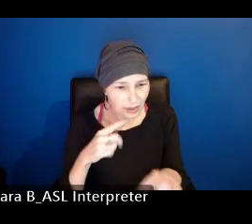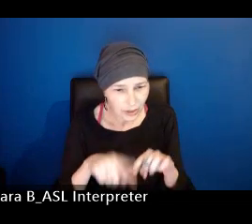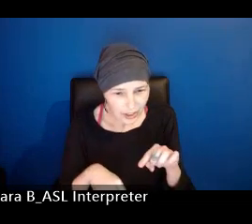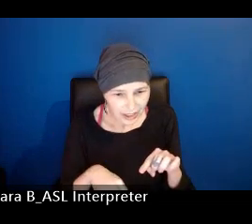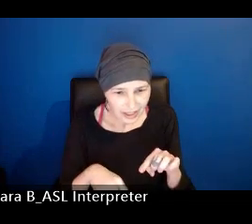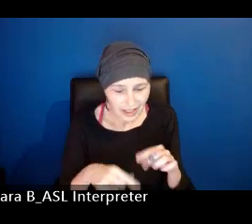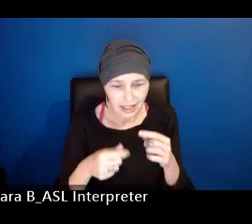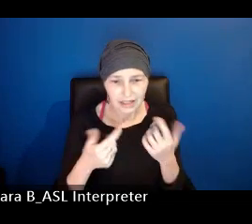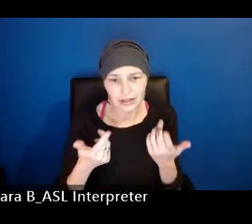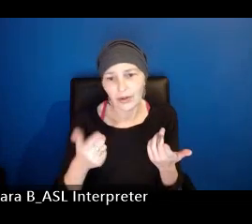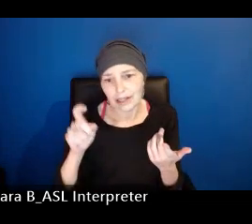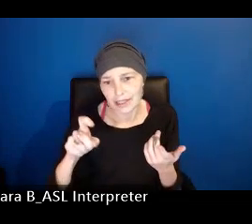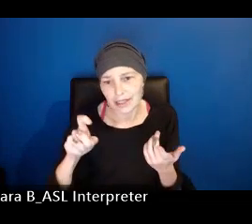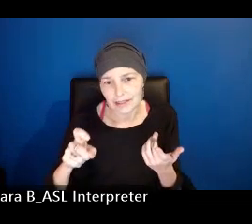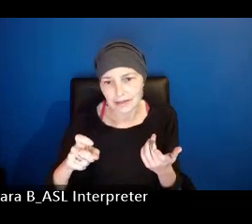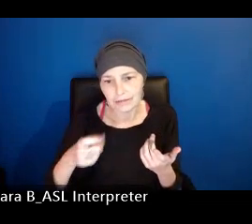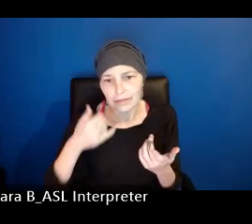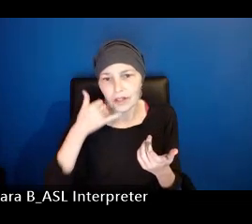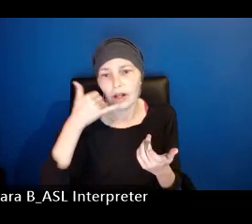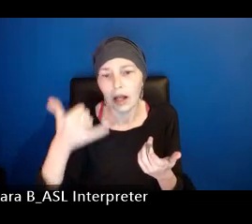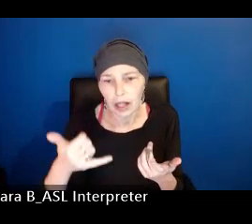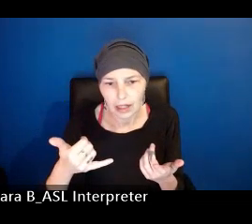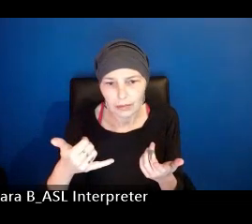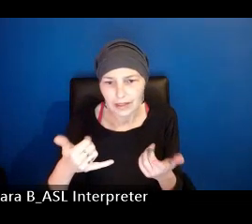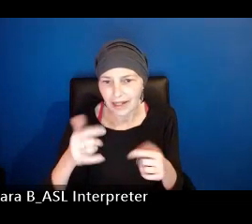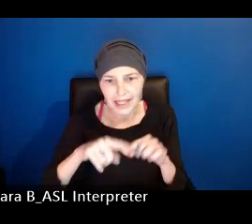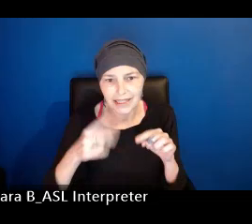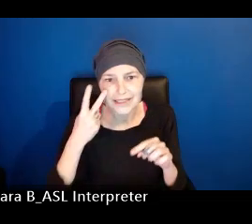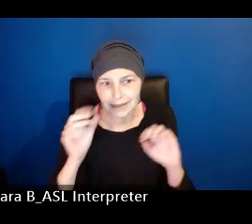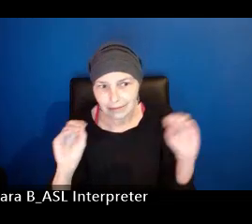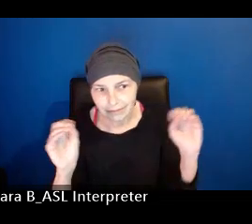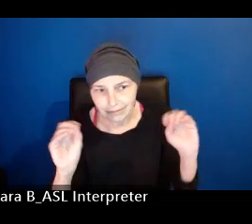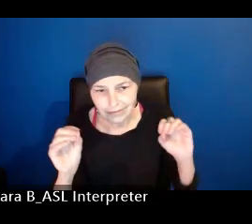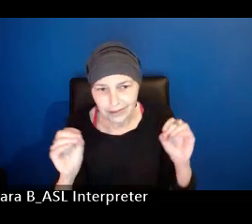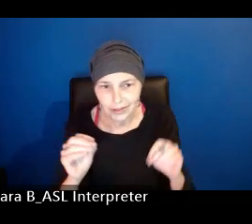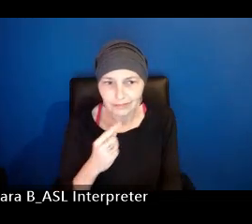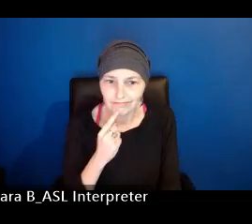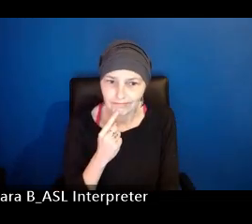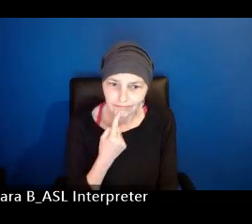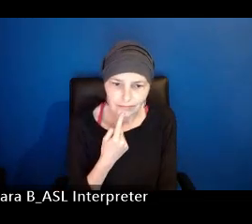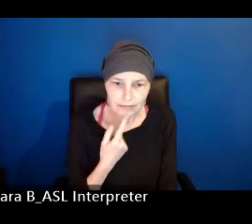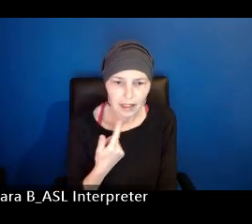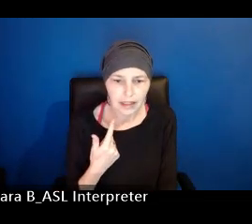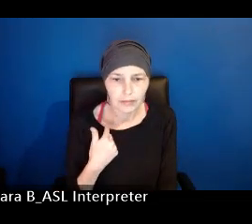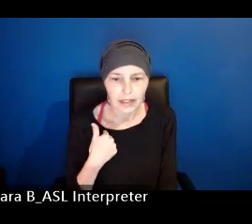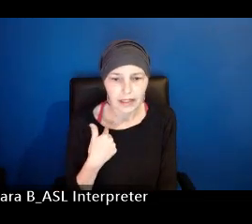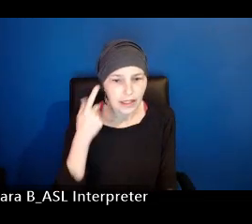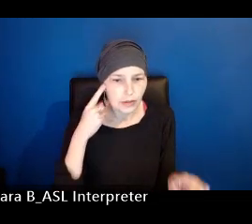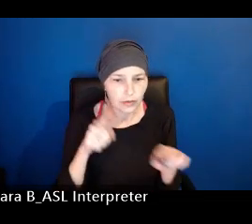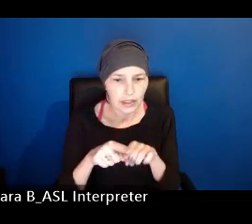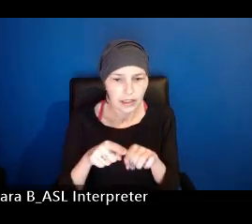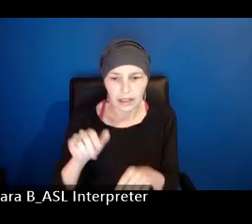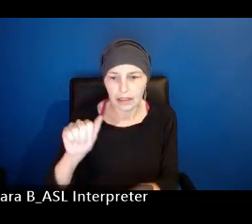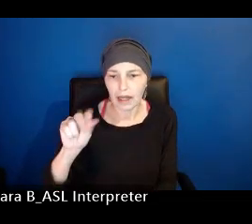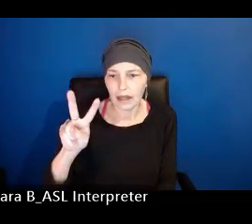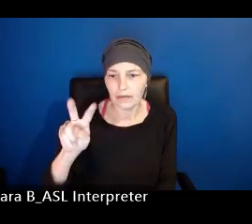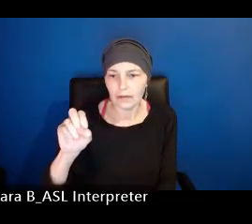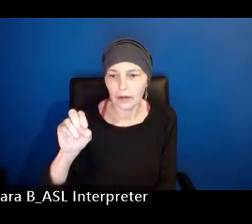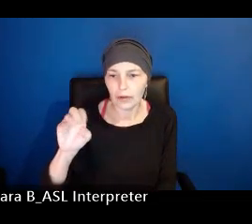everything. But I agree with the callers here in Avocado Heights. Technically, it is a